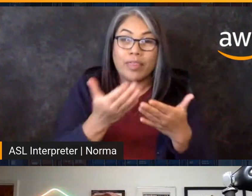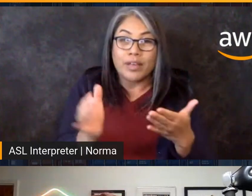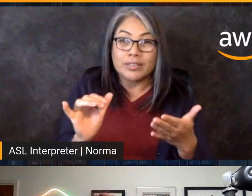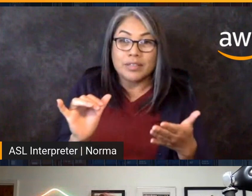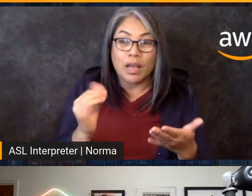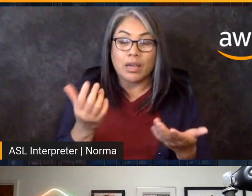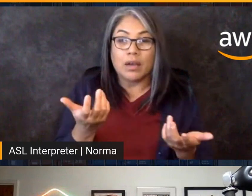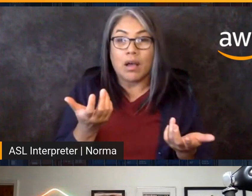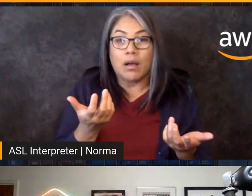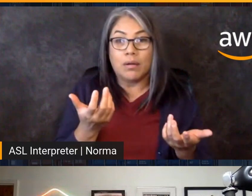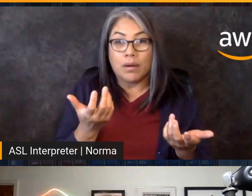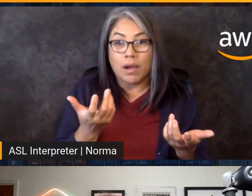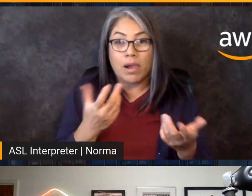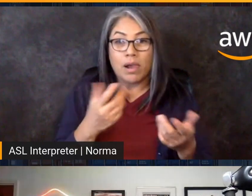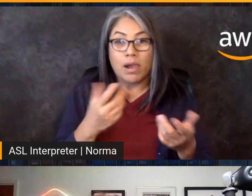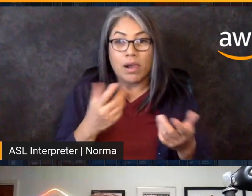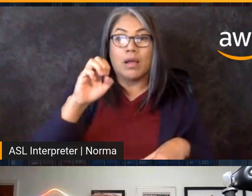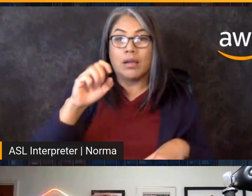setcomp or